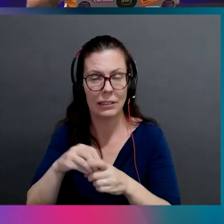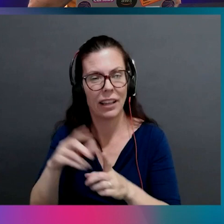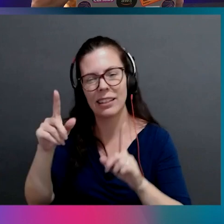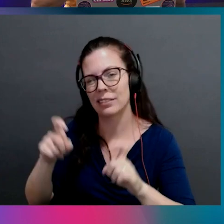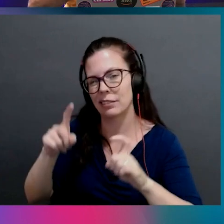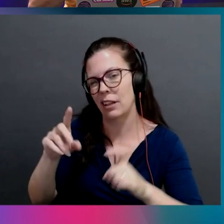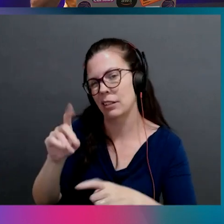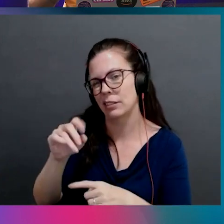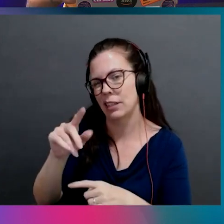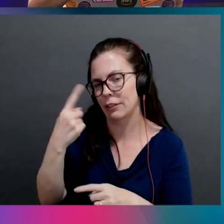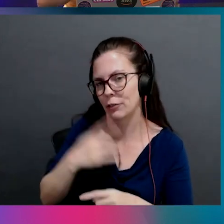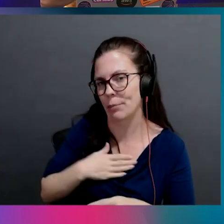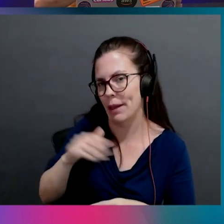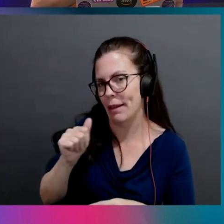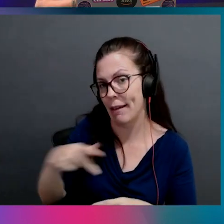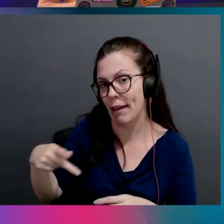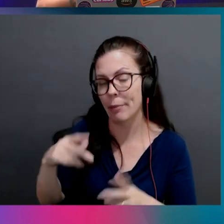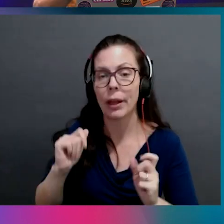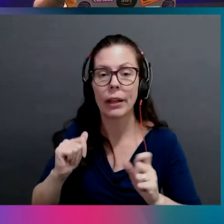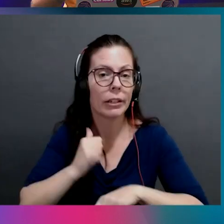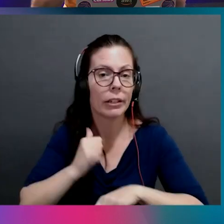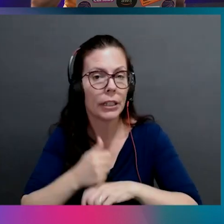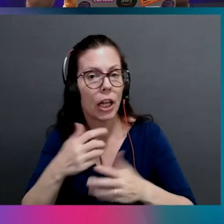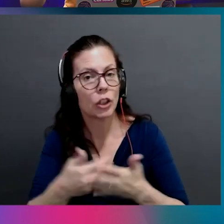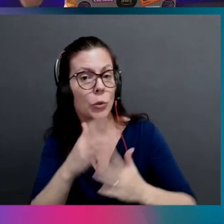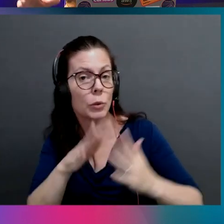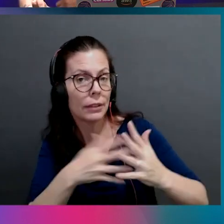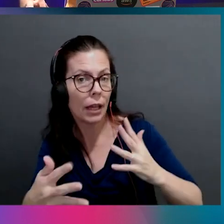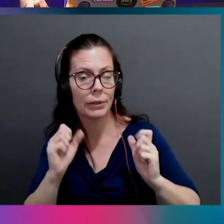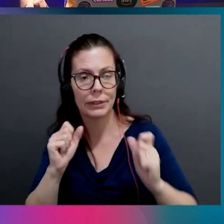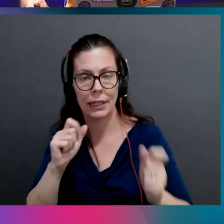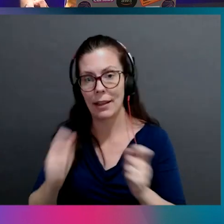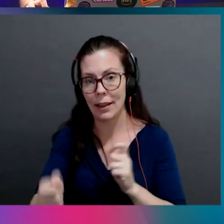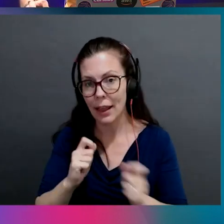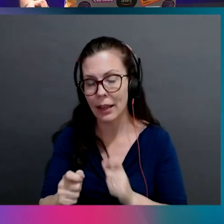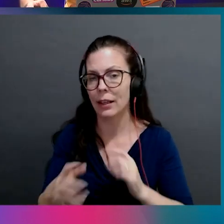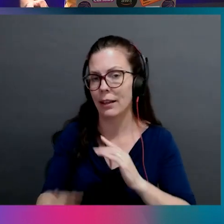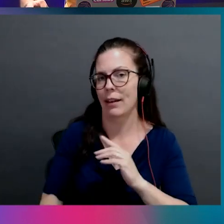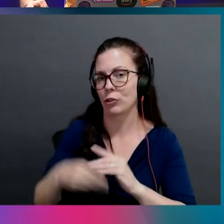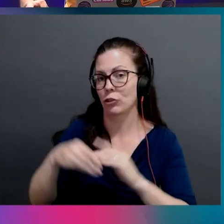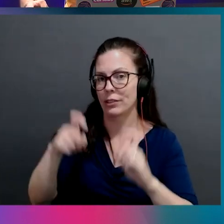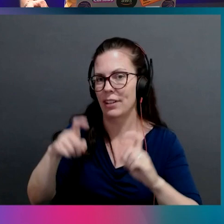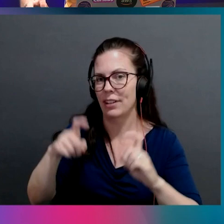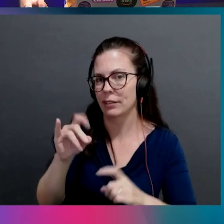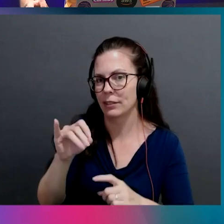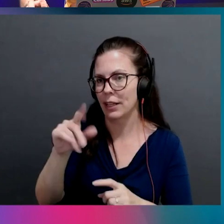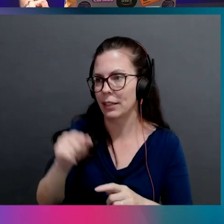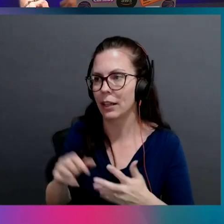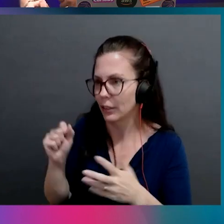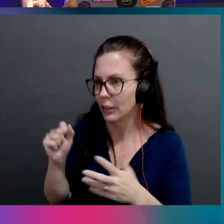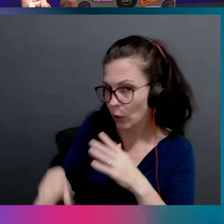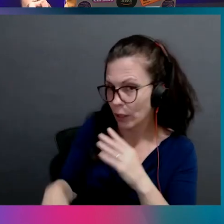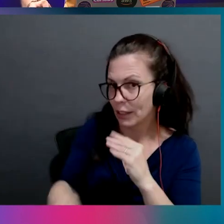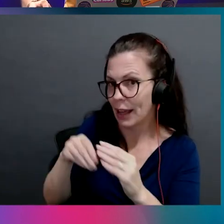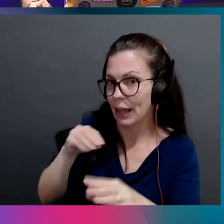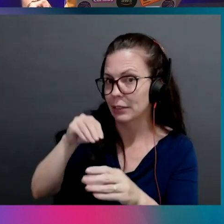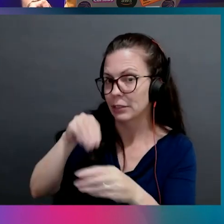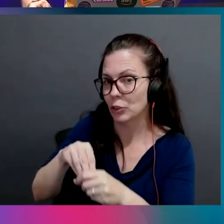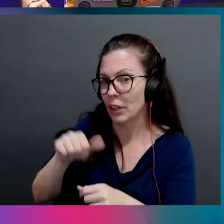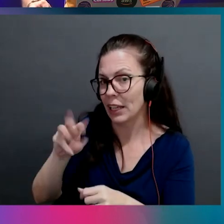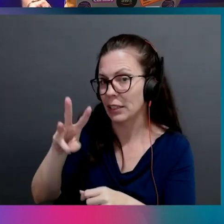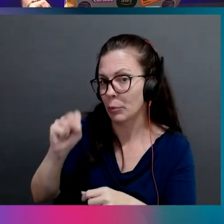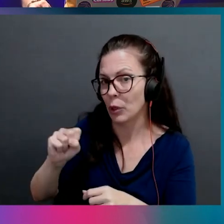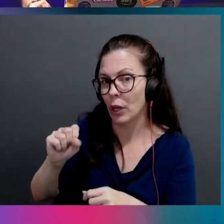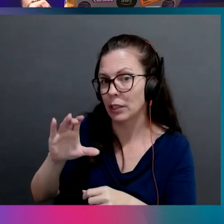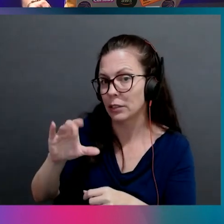application, I can create new tables, I can edit the data, add additional test data, etc. Didn't have to log into the AWS console, didn't have to use... No, in fact,